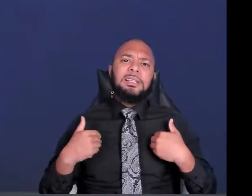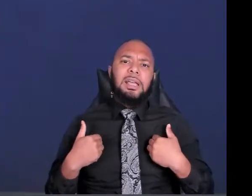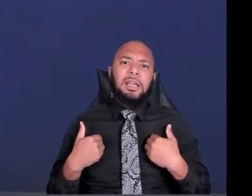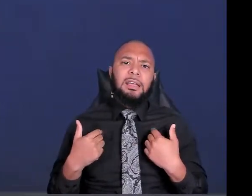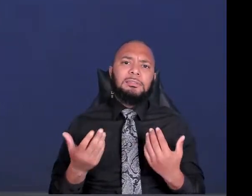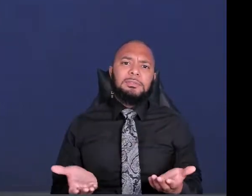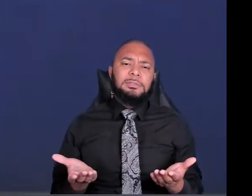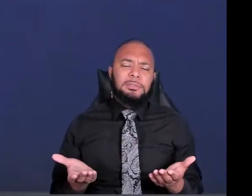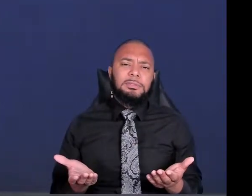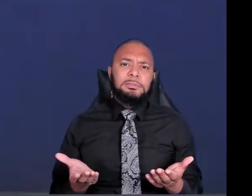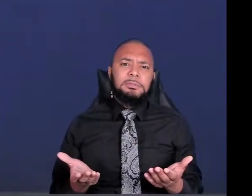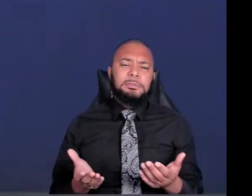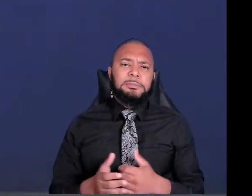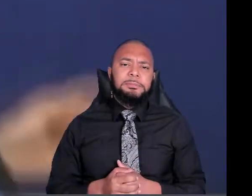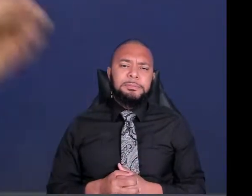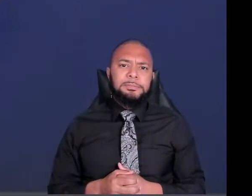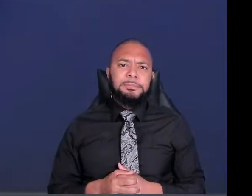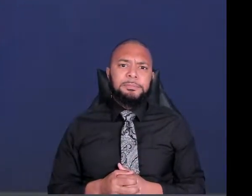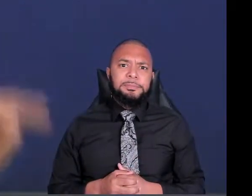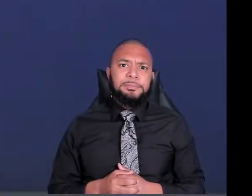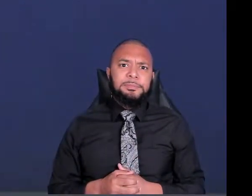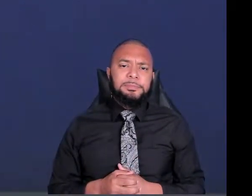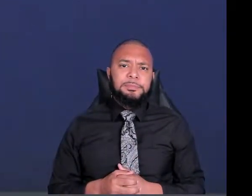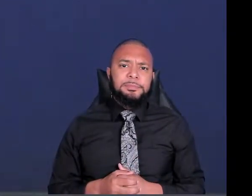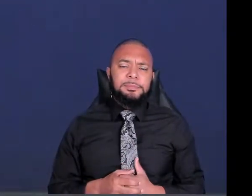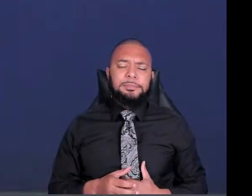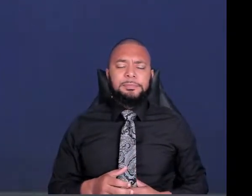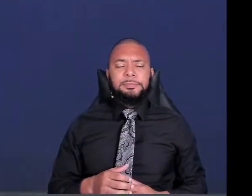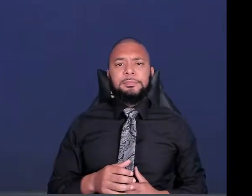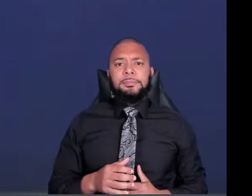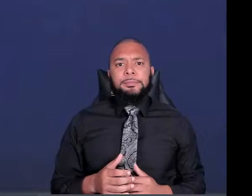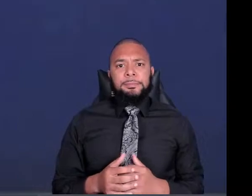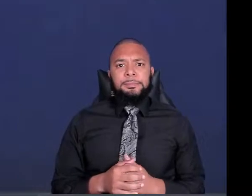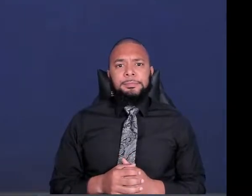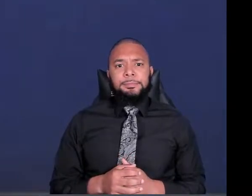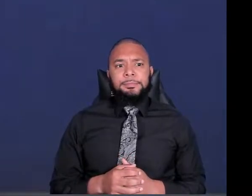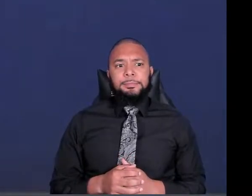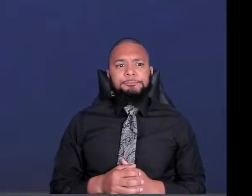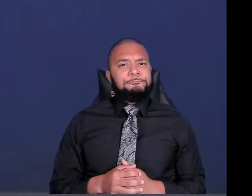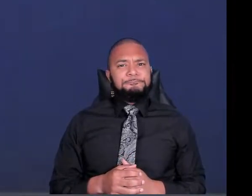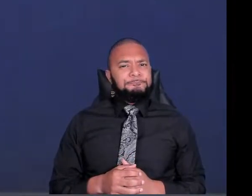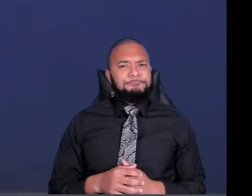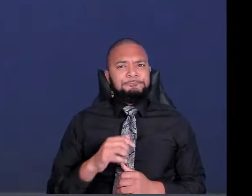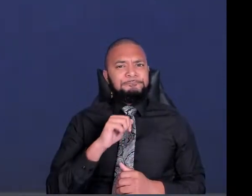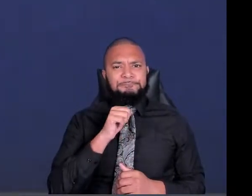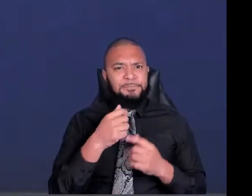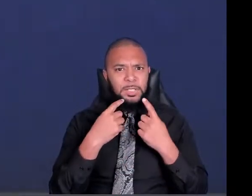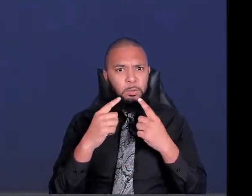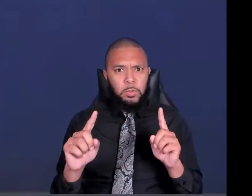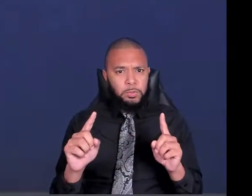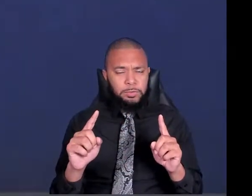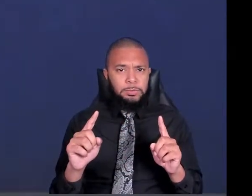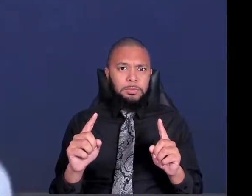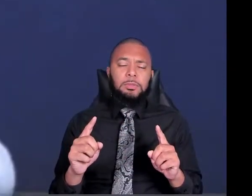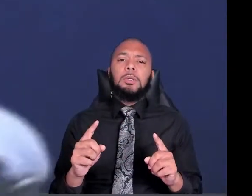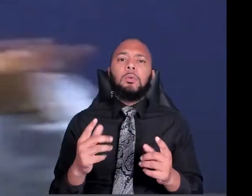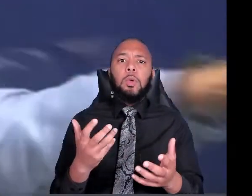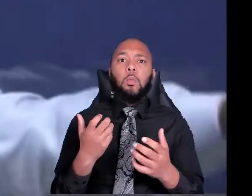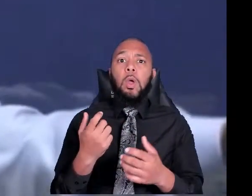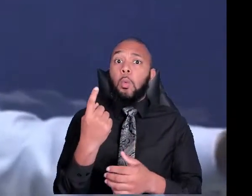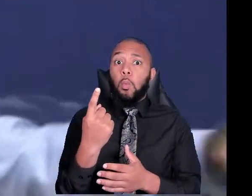in this third equation we have when we add these together. So that doesn't really work. We want one of the variables